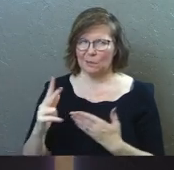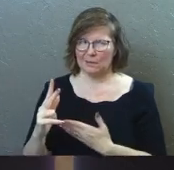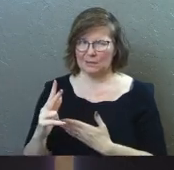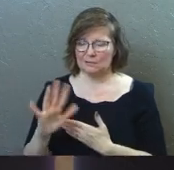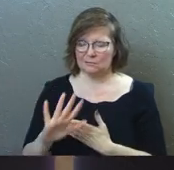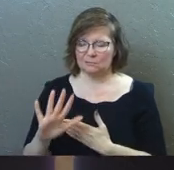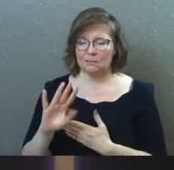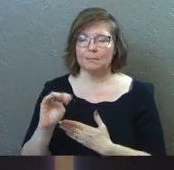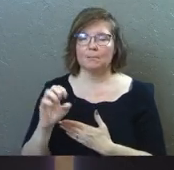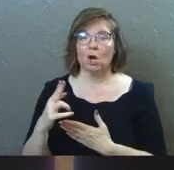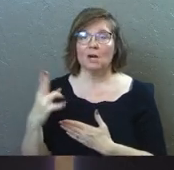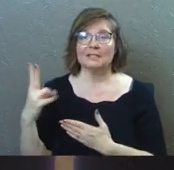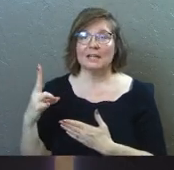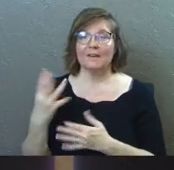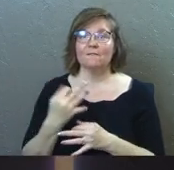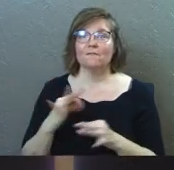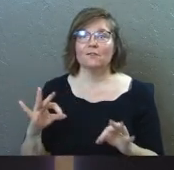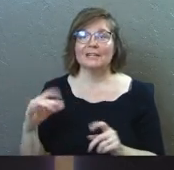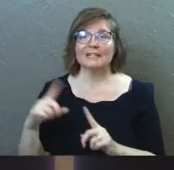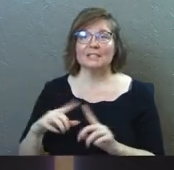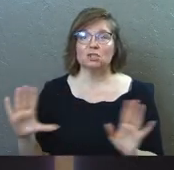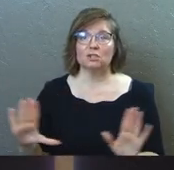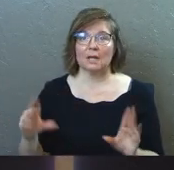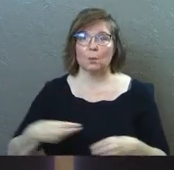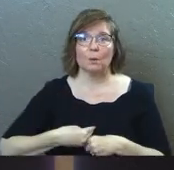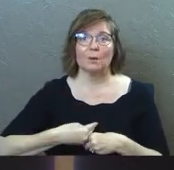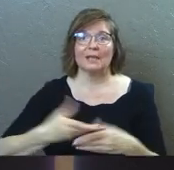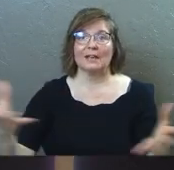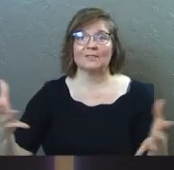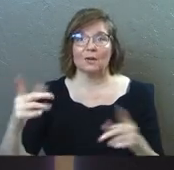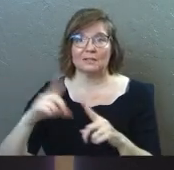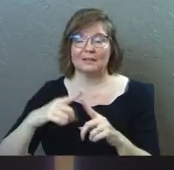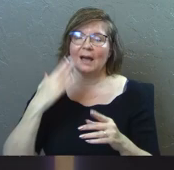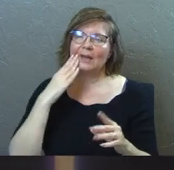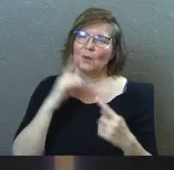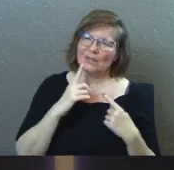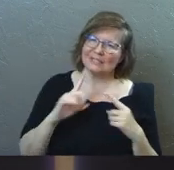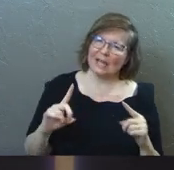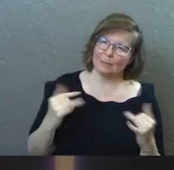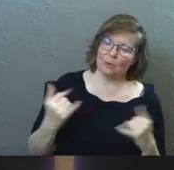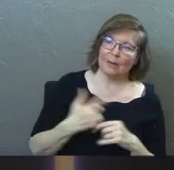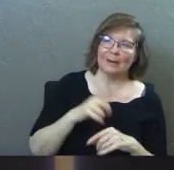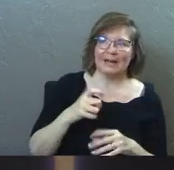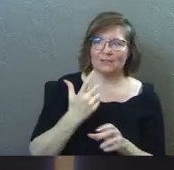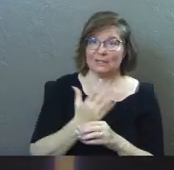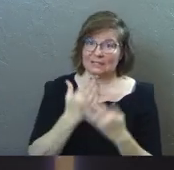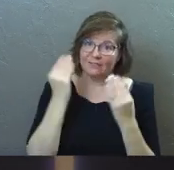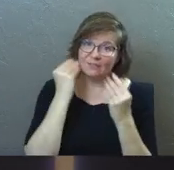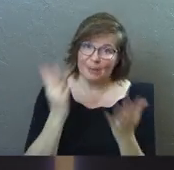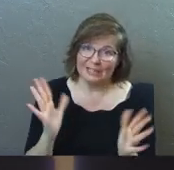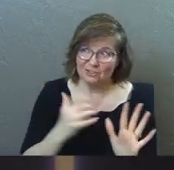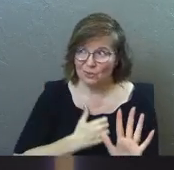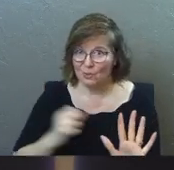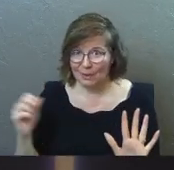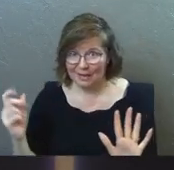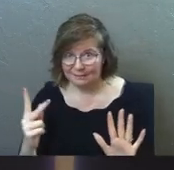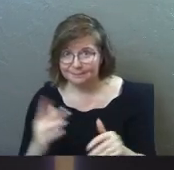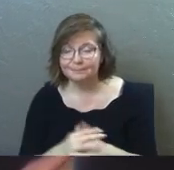Sundays, March 17th is Free T-Shirt Sunday. I know this is announcement-y right now, but I've got to get you some information,